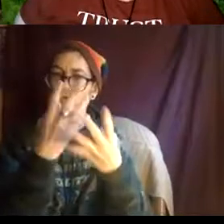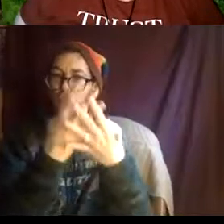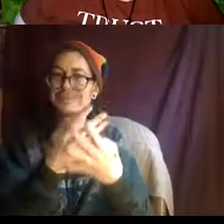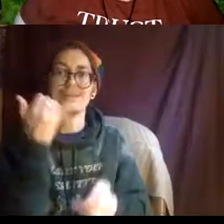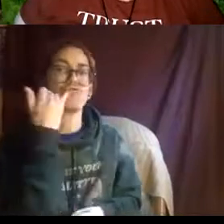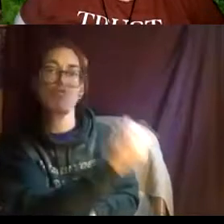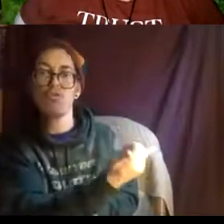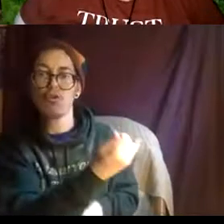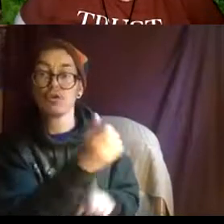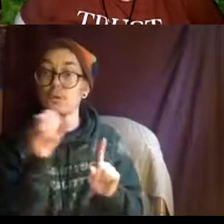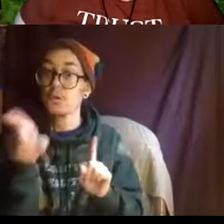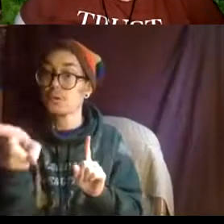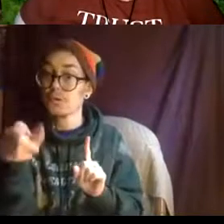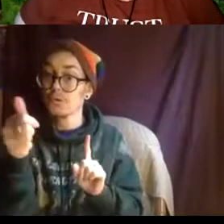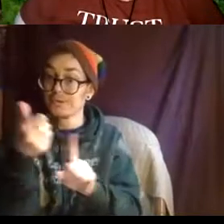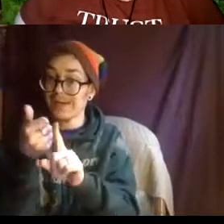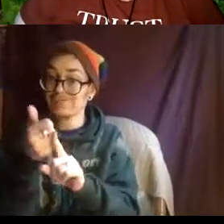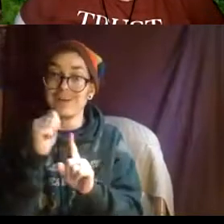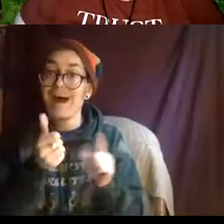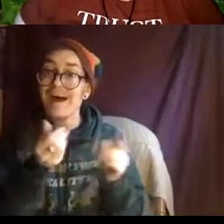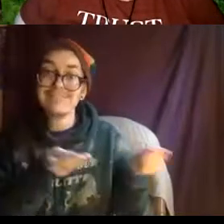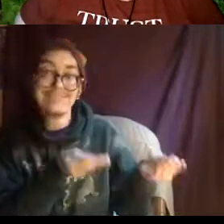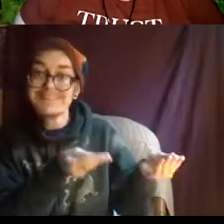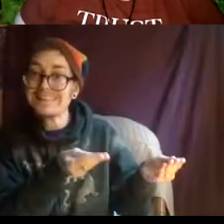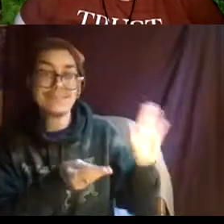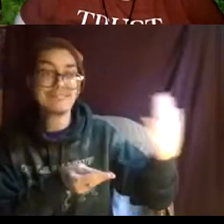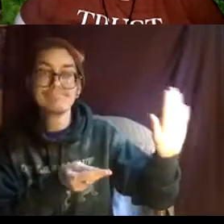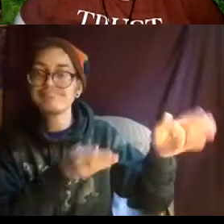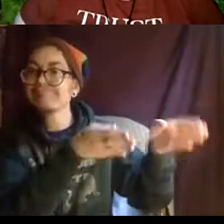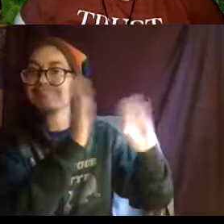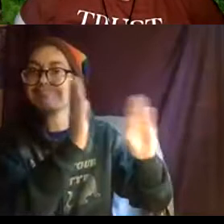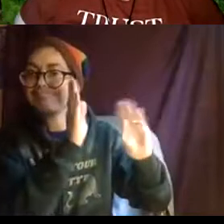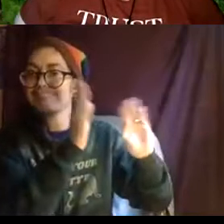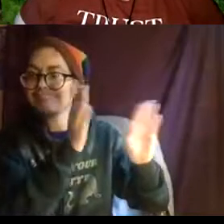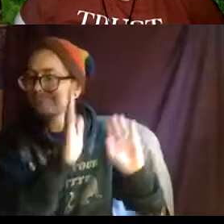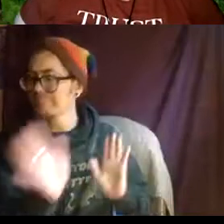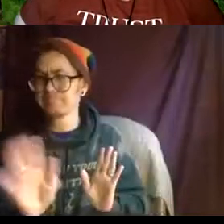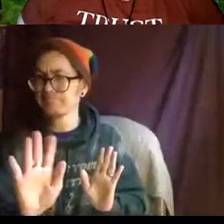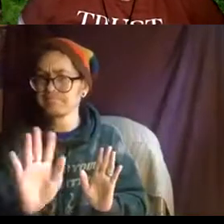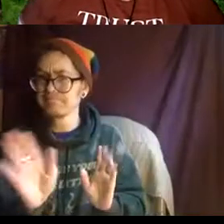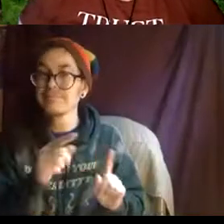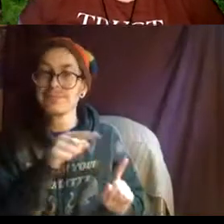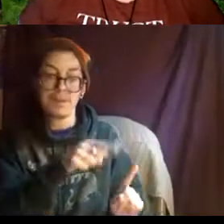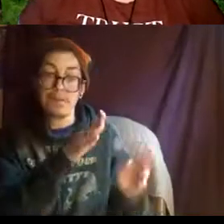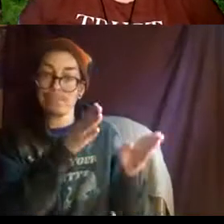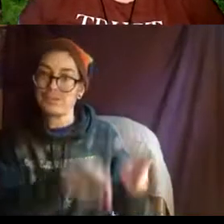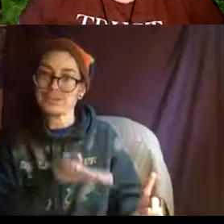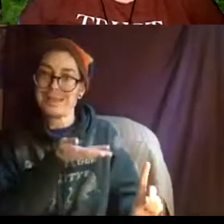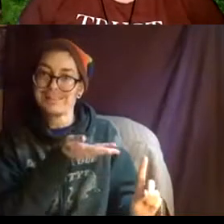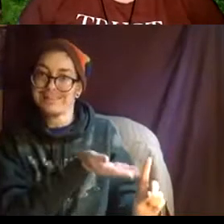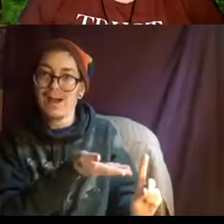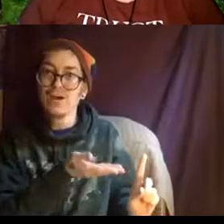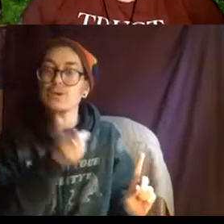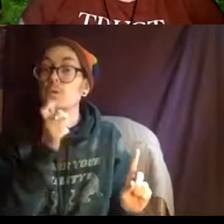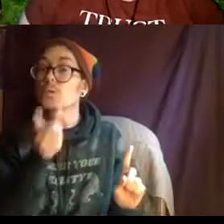somebody to help facilitate or mediate these calls. Again, if you don't feed his desire, his